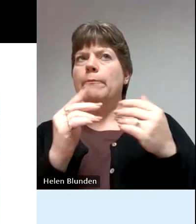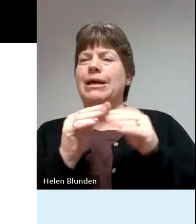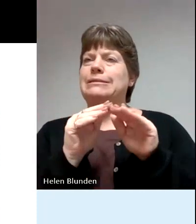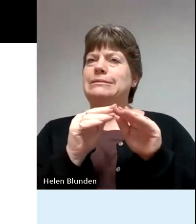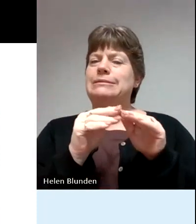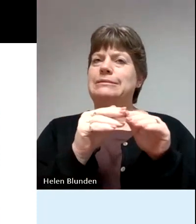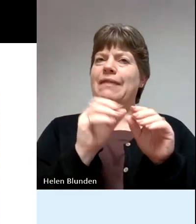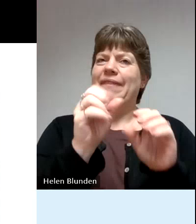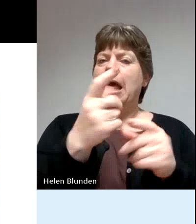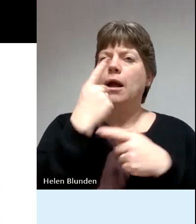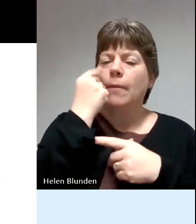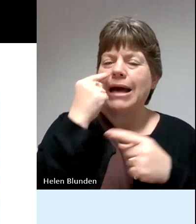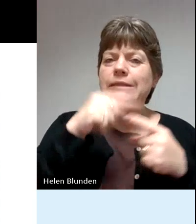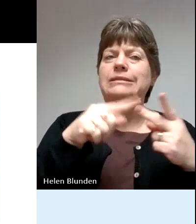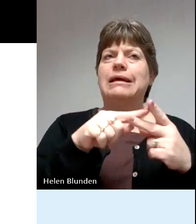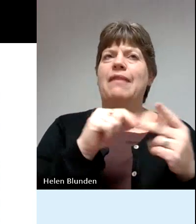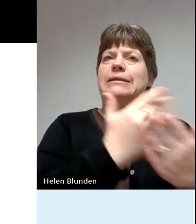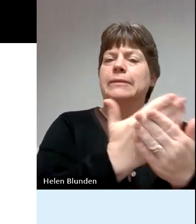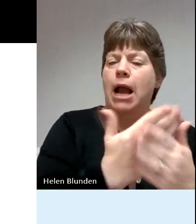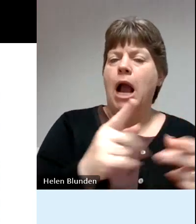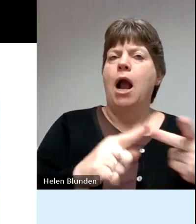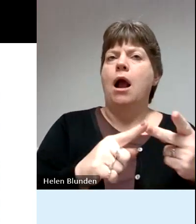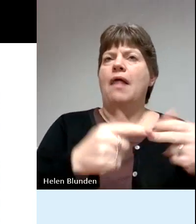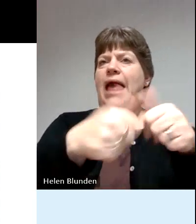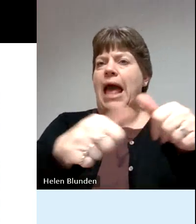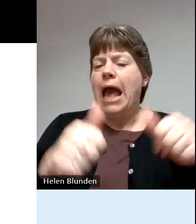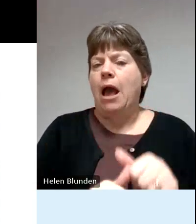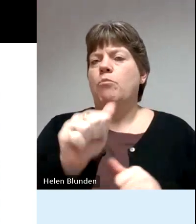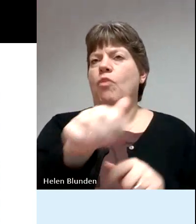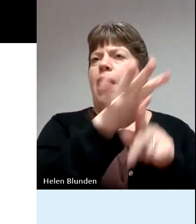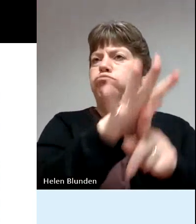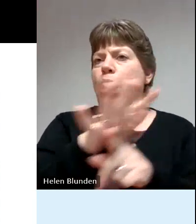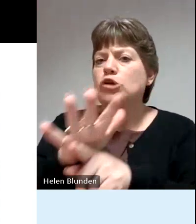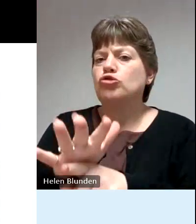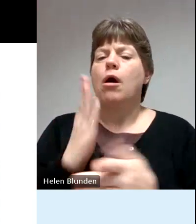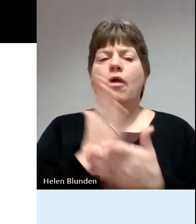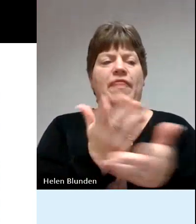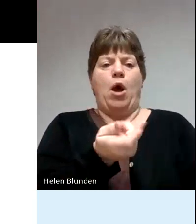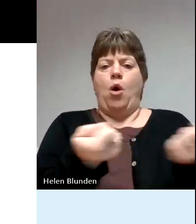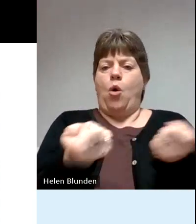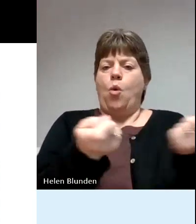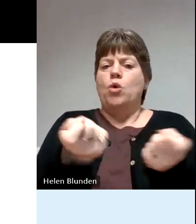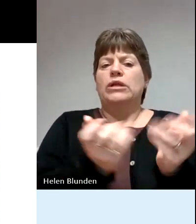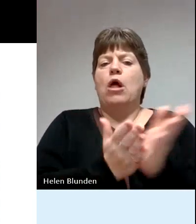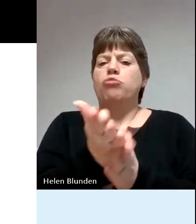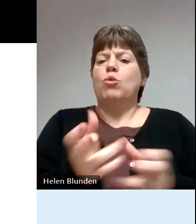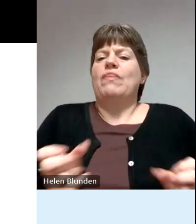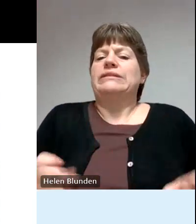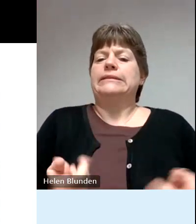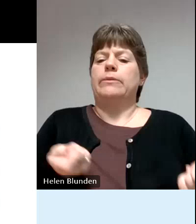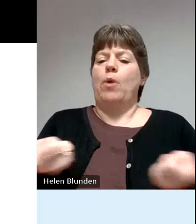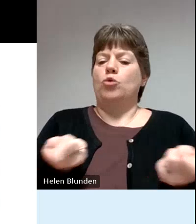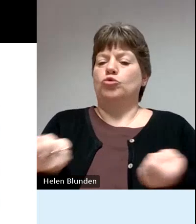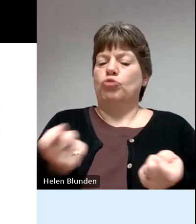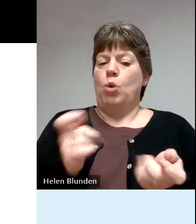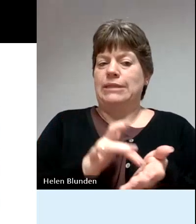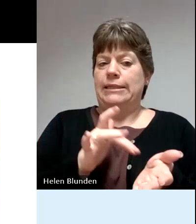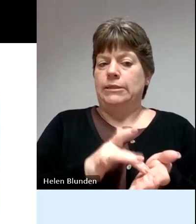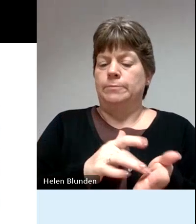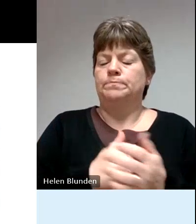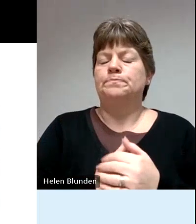their capacity, their demand, their pressures, they're coordinated via the system control centre, so it's